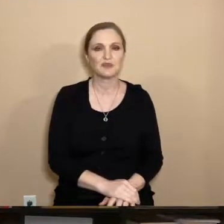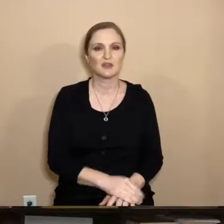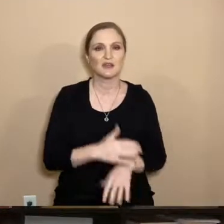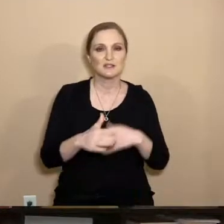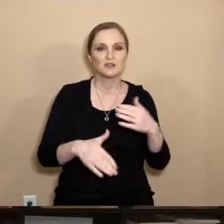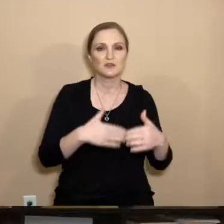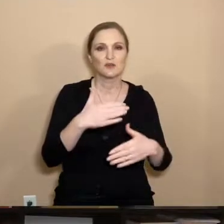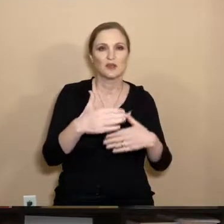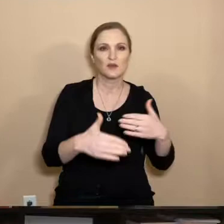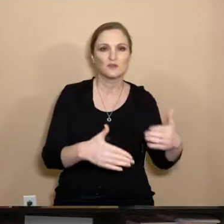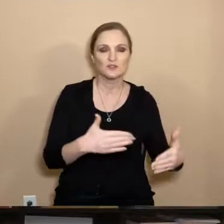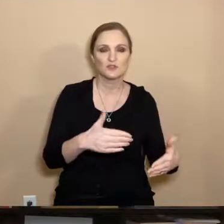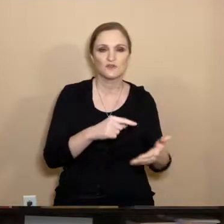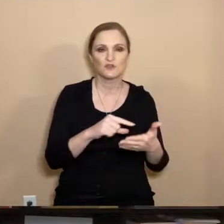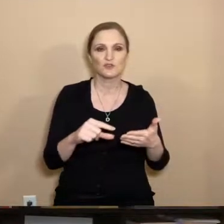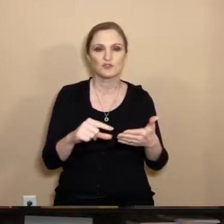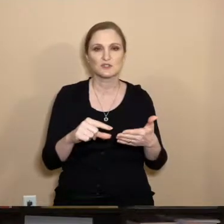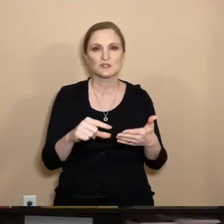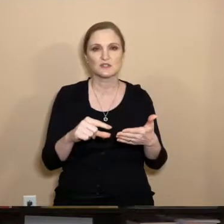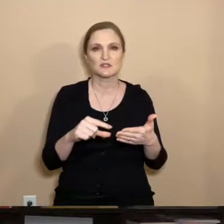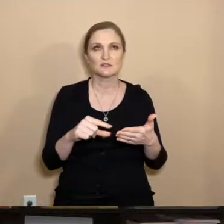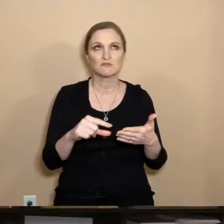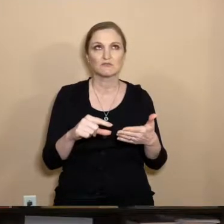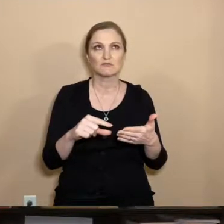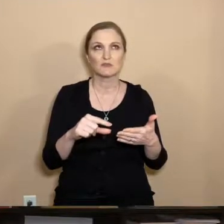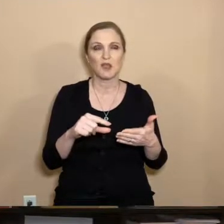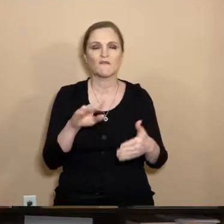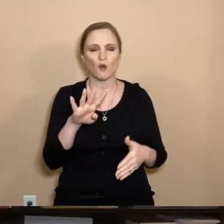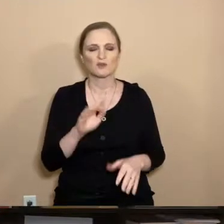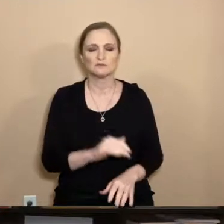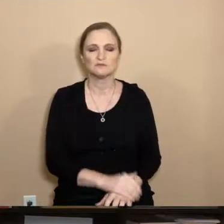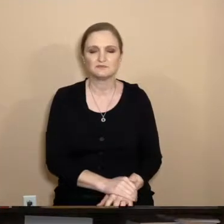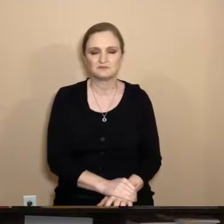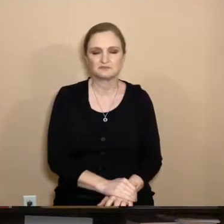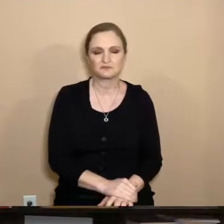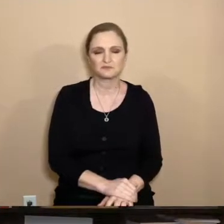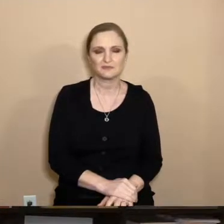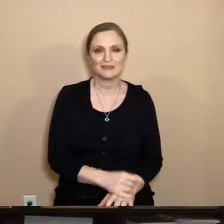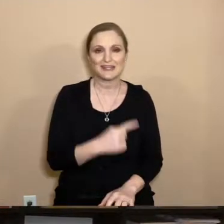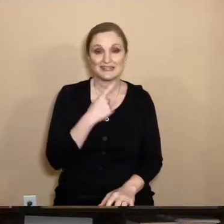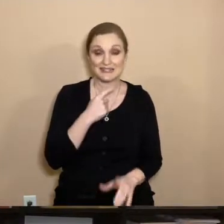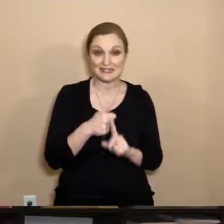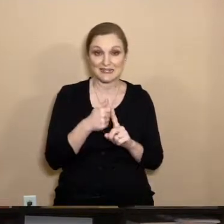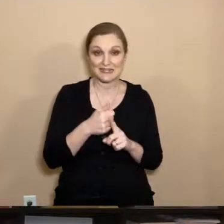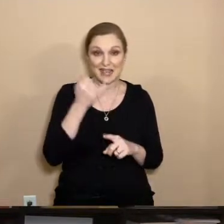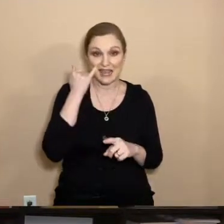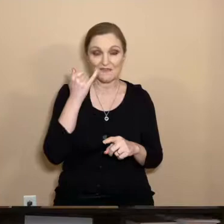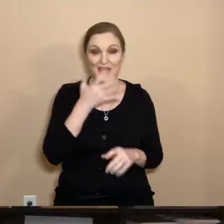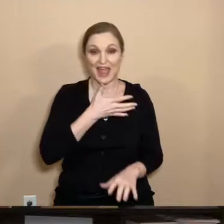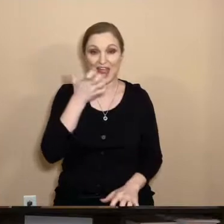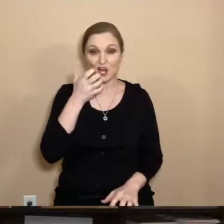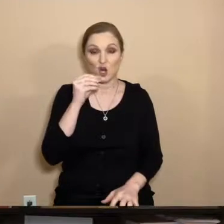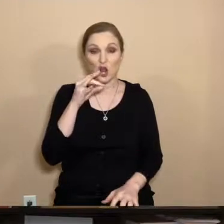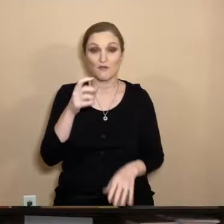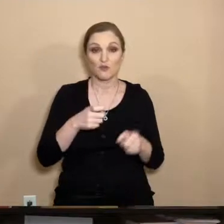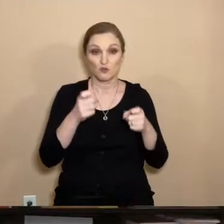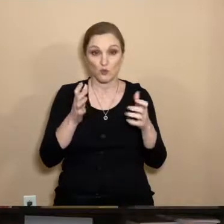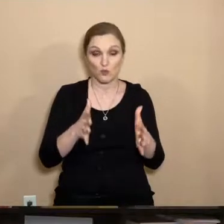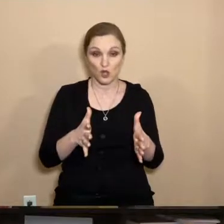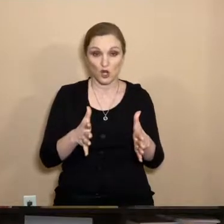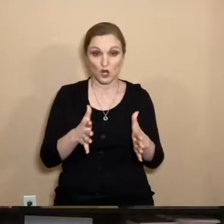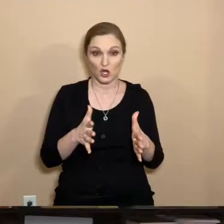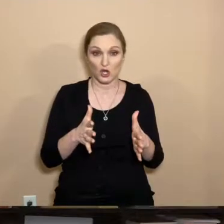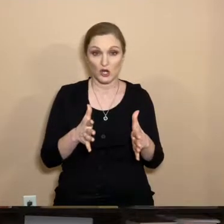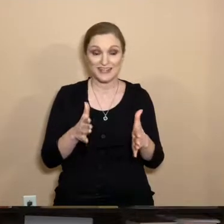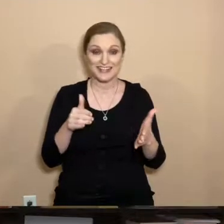down to verse 4. He says this, "If the anger of the ruler